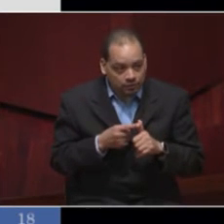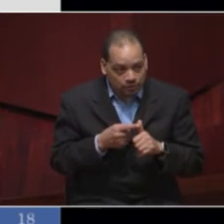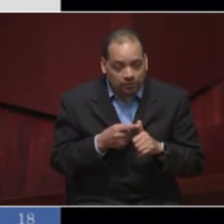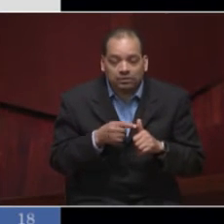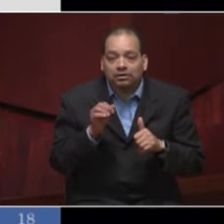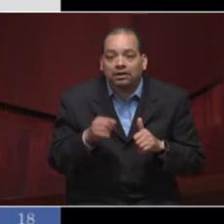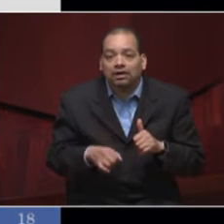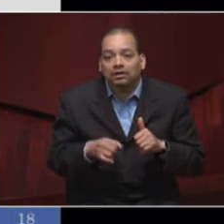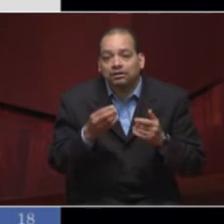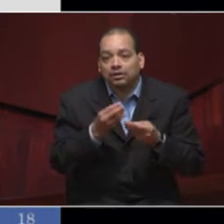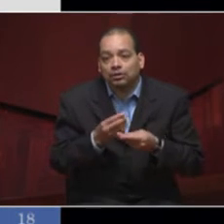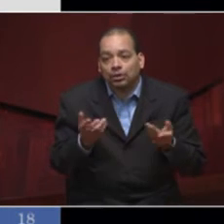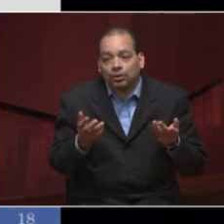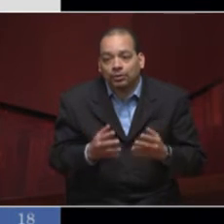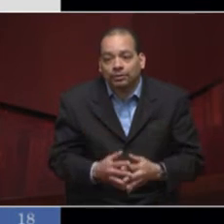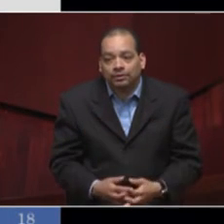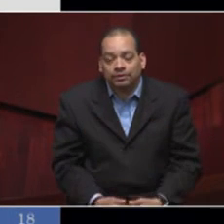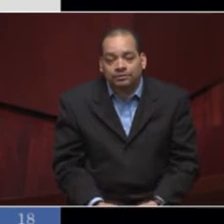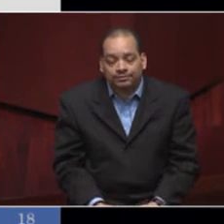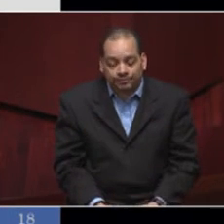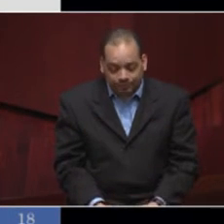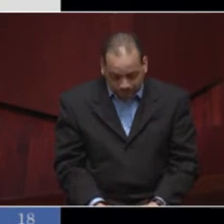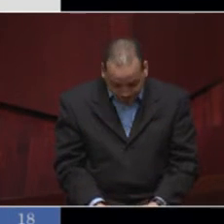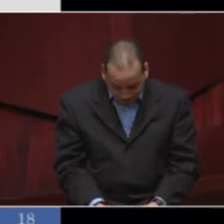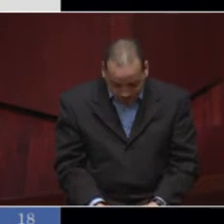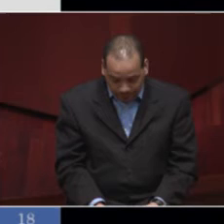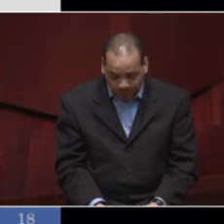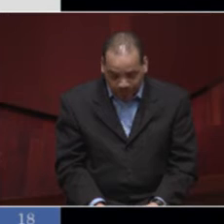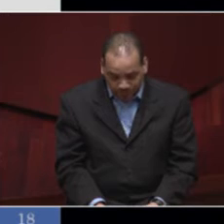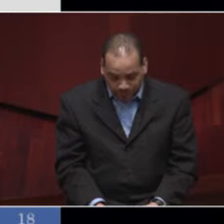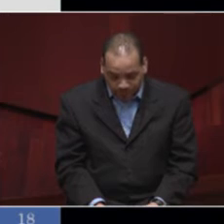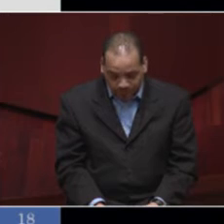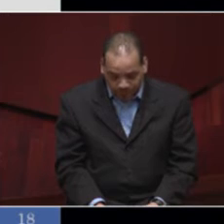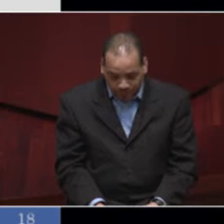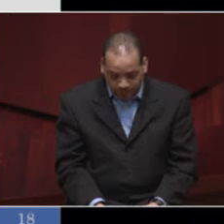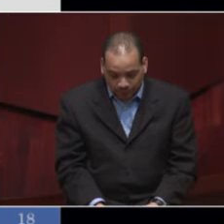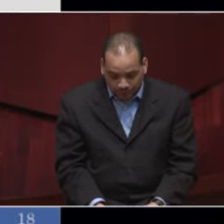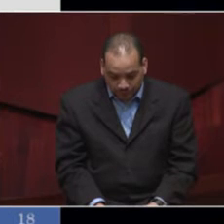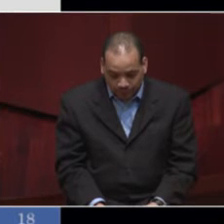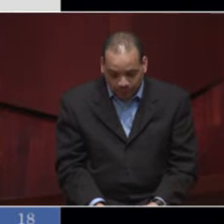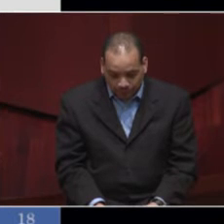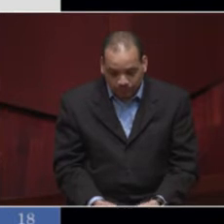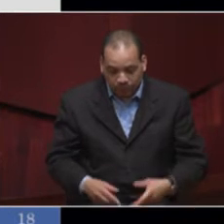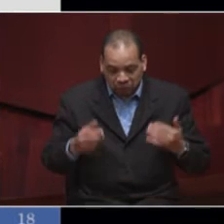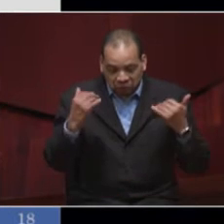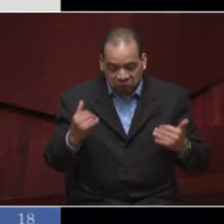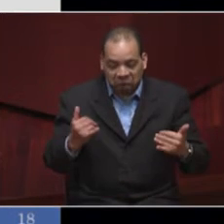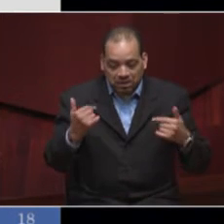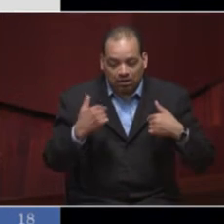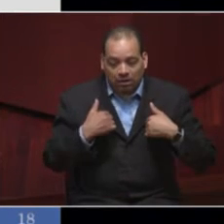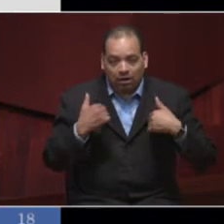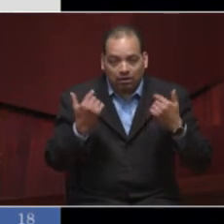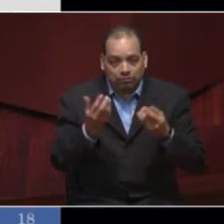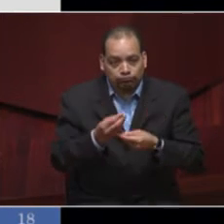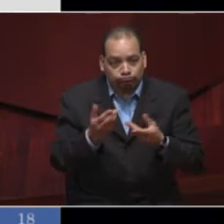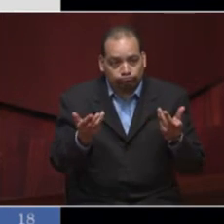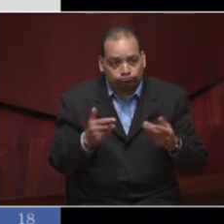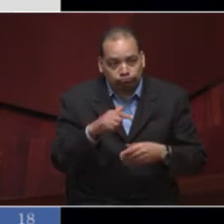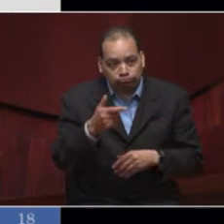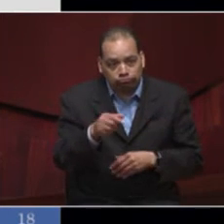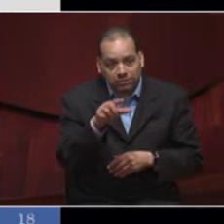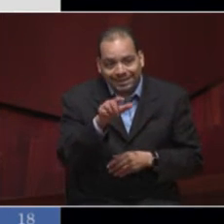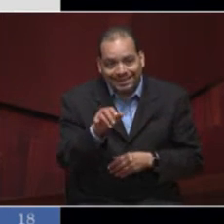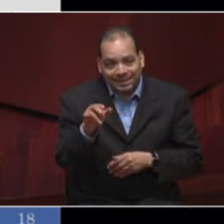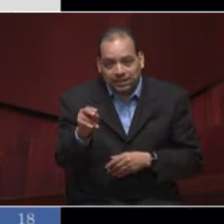on. And with that, I can turn it over to Lynn. I think we'll have a